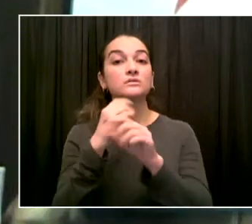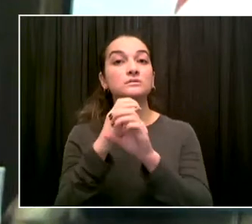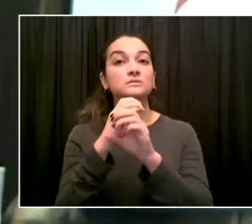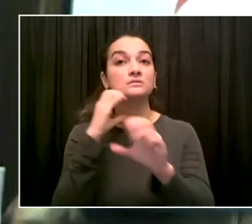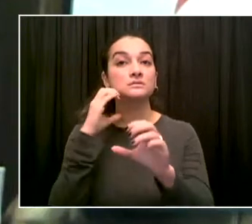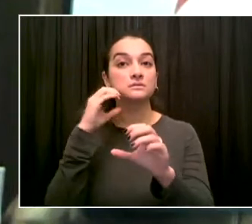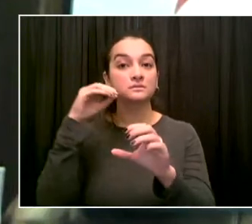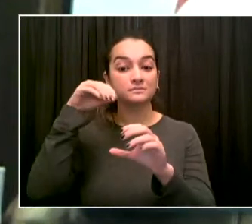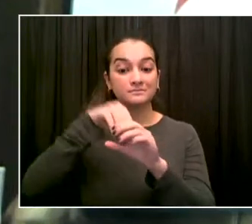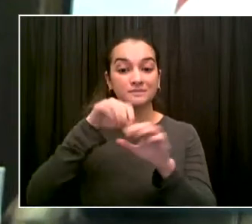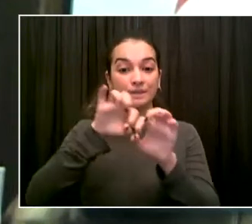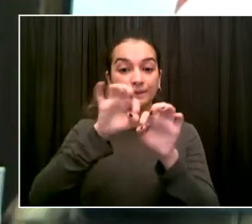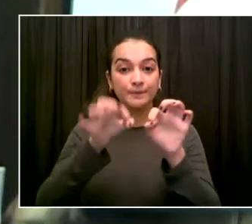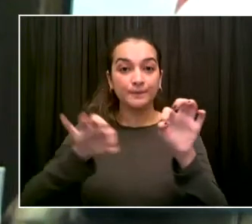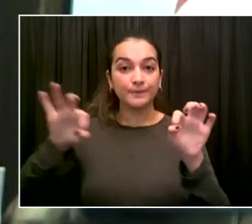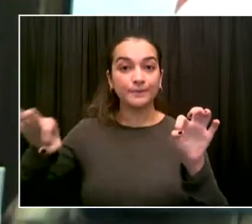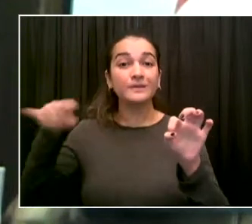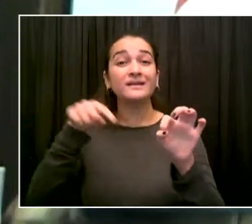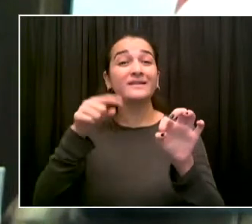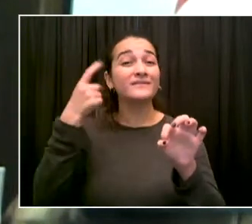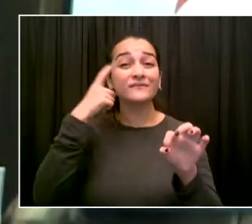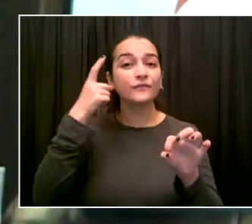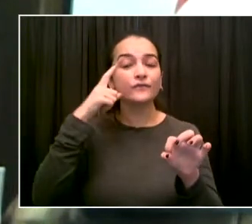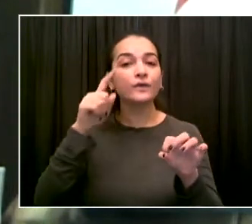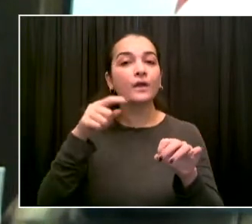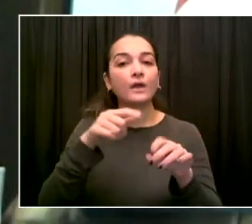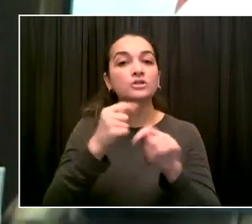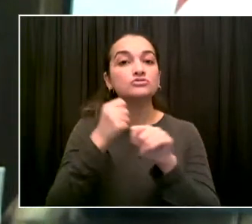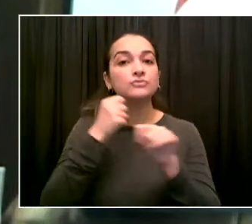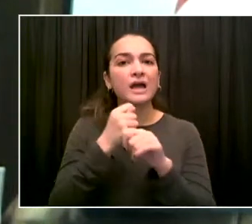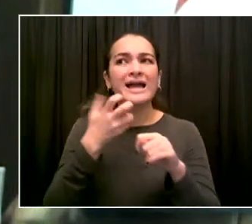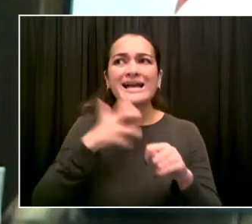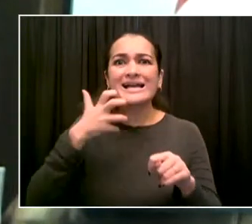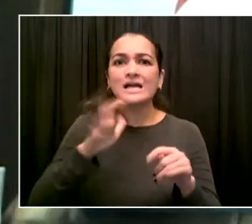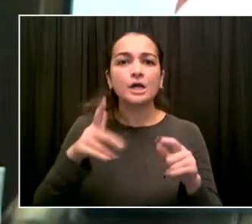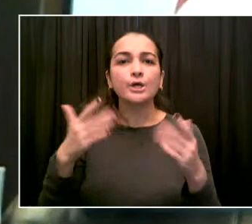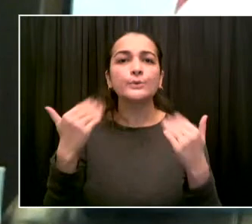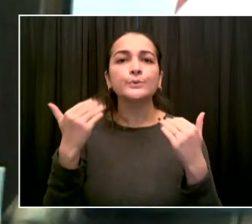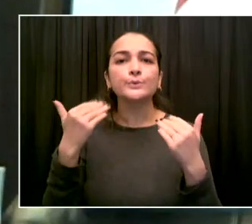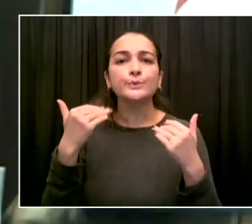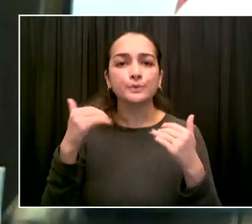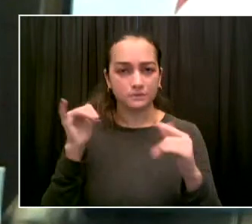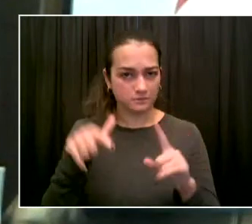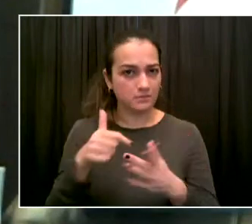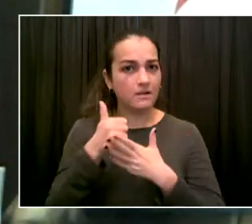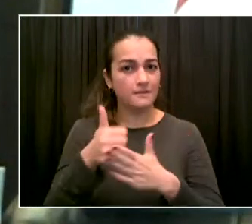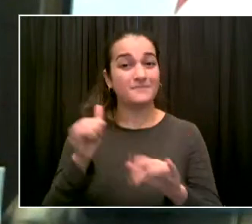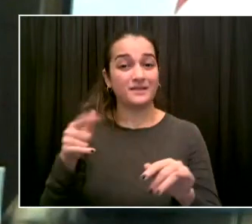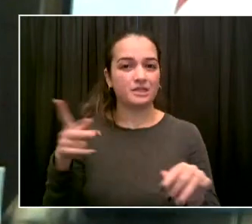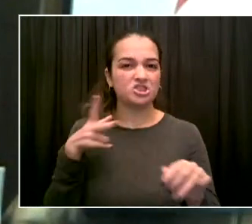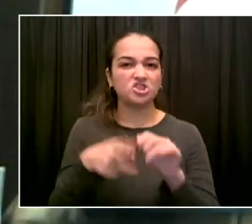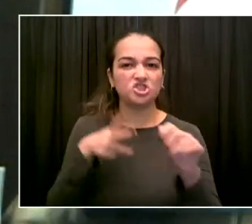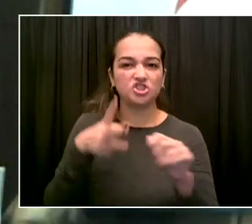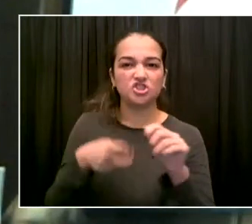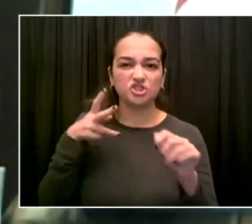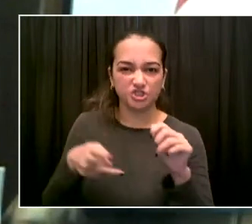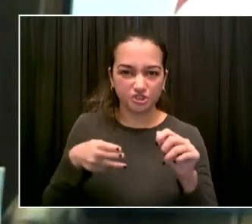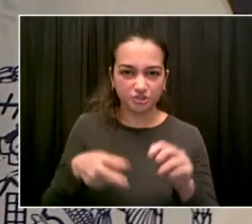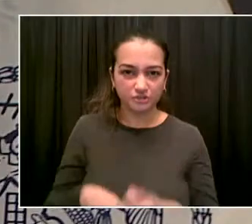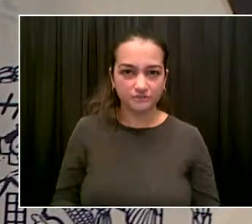were able to complete service in that community board. It was in Queens, and we completed service in that community board on time. Thank